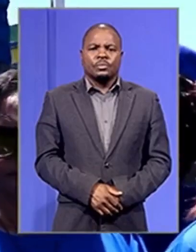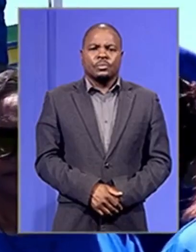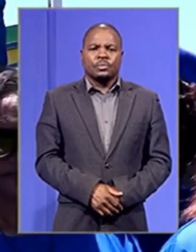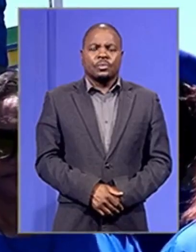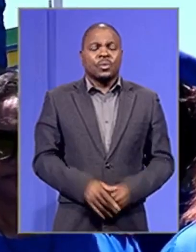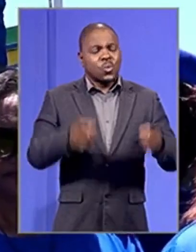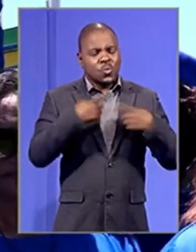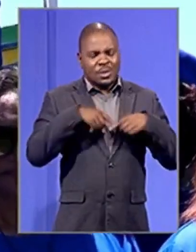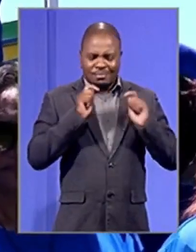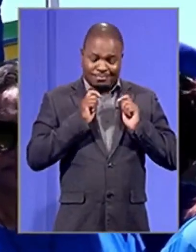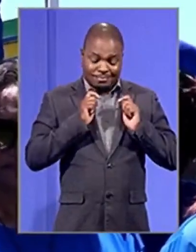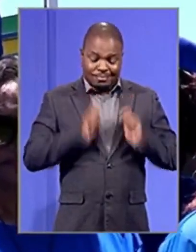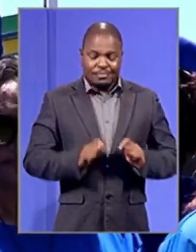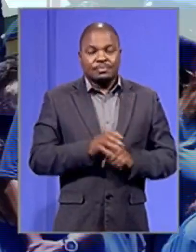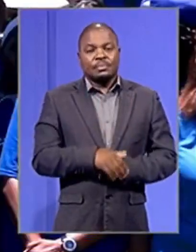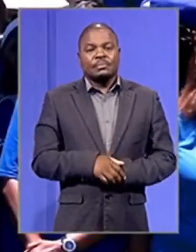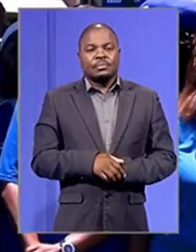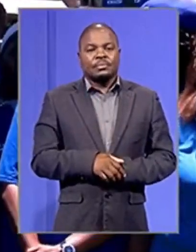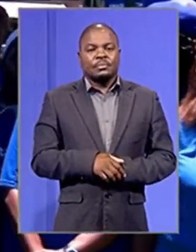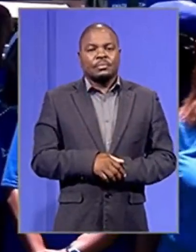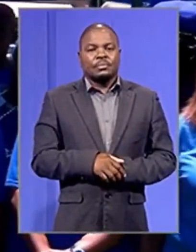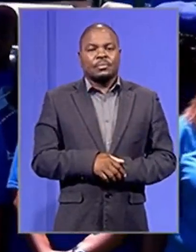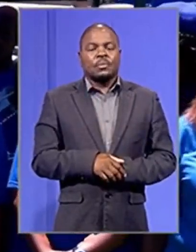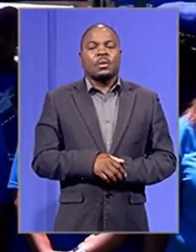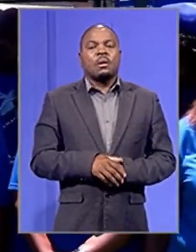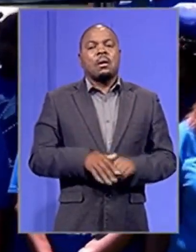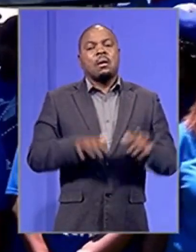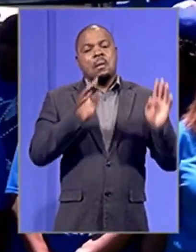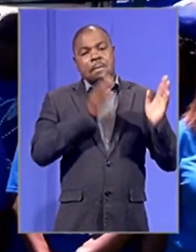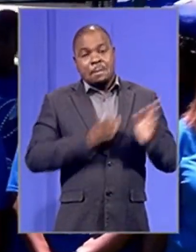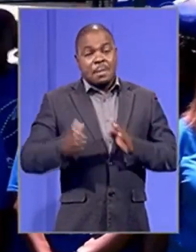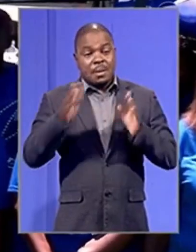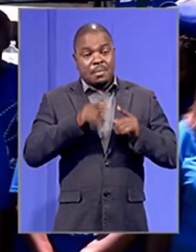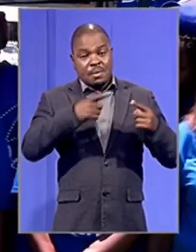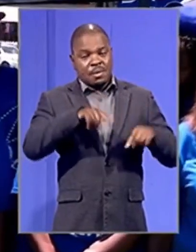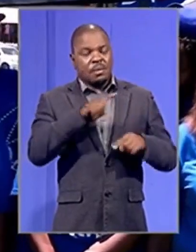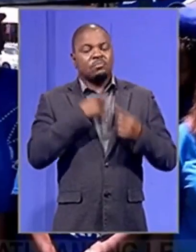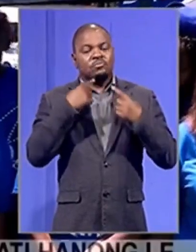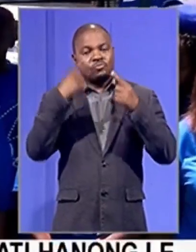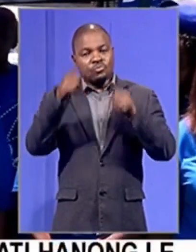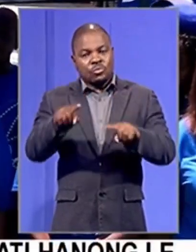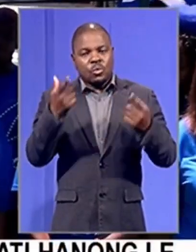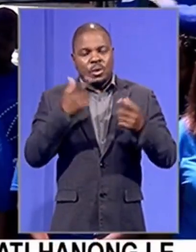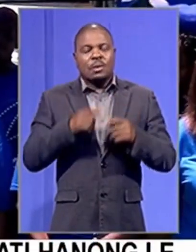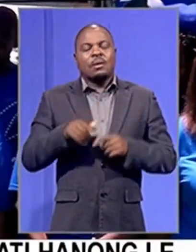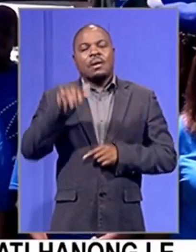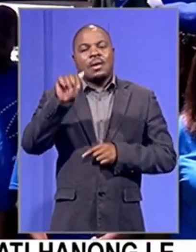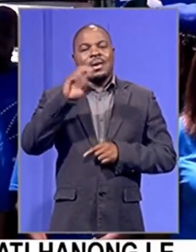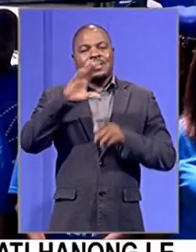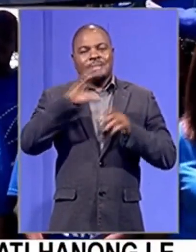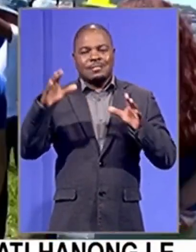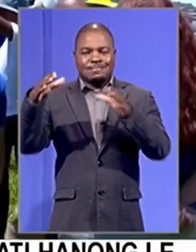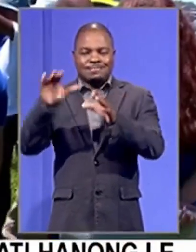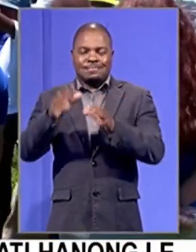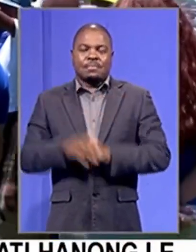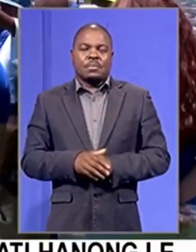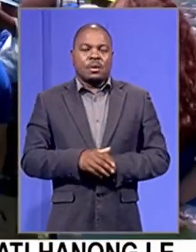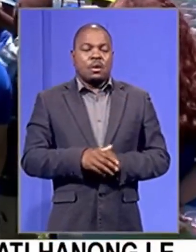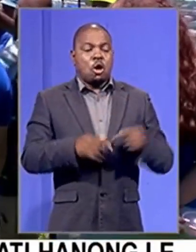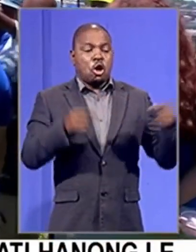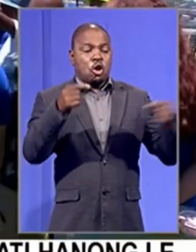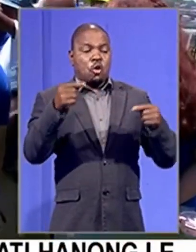are tired of paying for their cadre deployment. Ba ipakanyetsa go tsela ntwa ya bone kwa lekokong le le busang. Lekoko kganetso